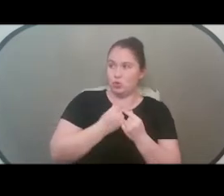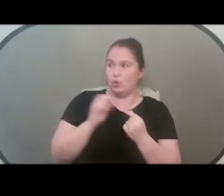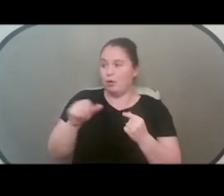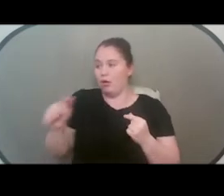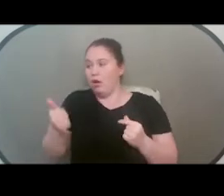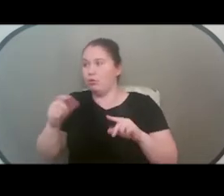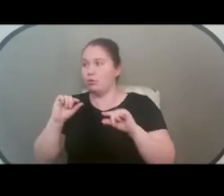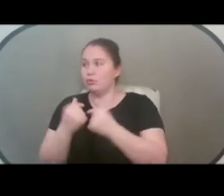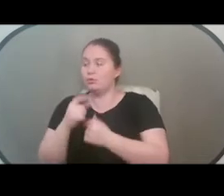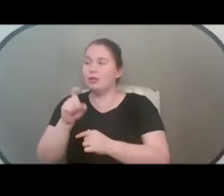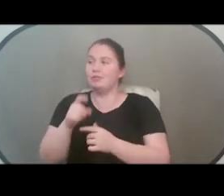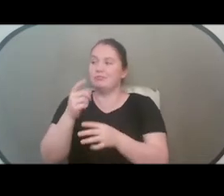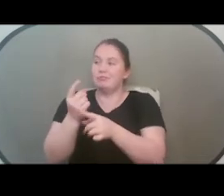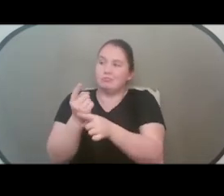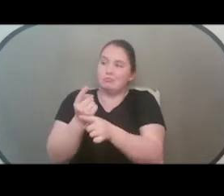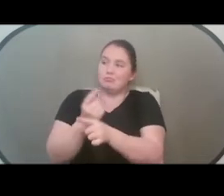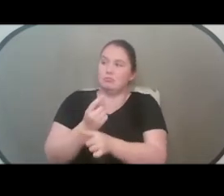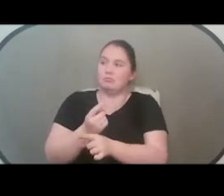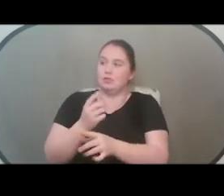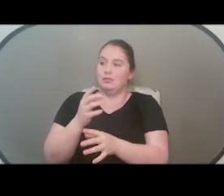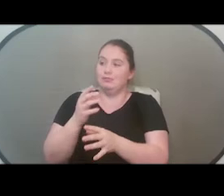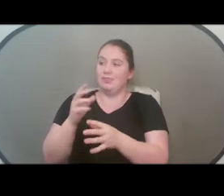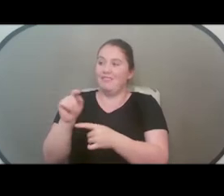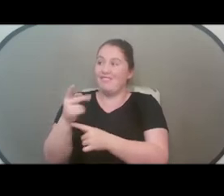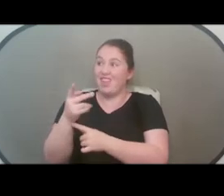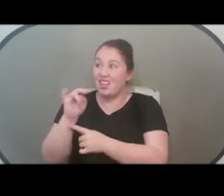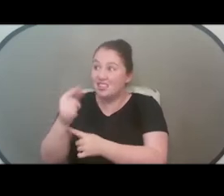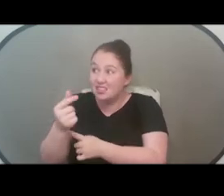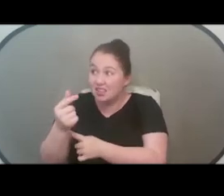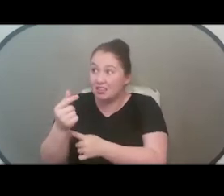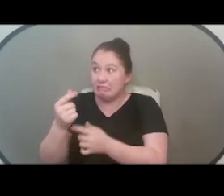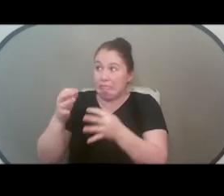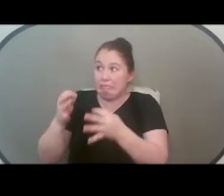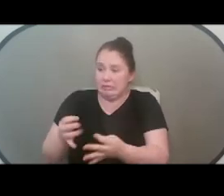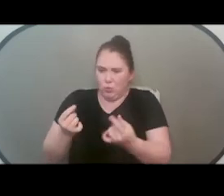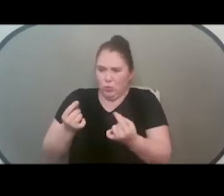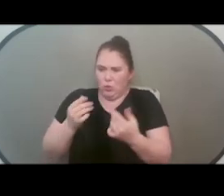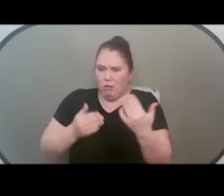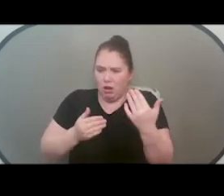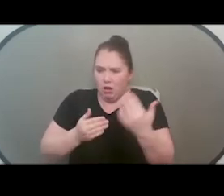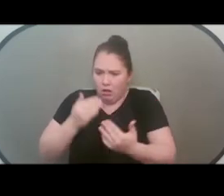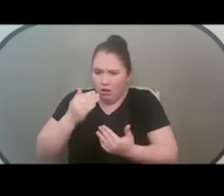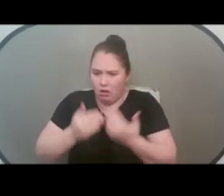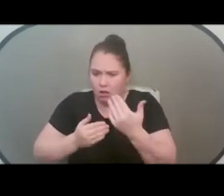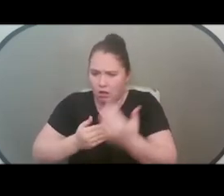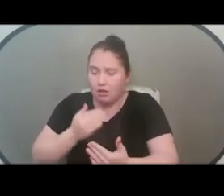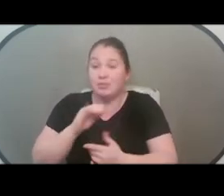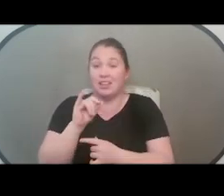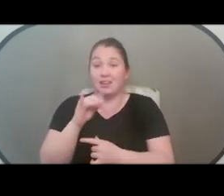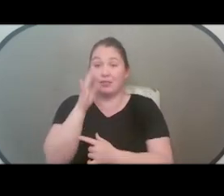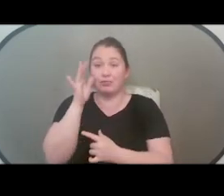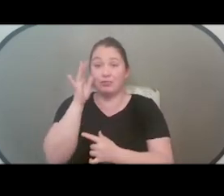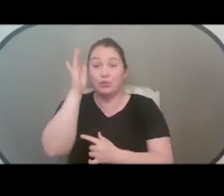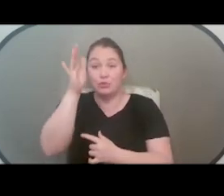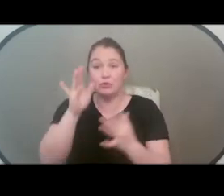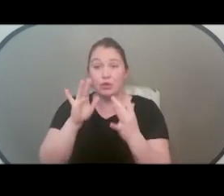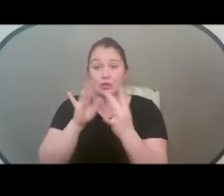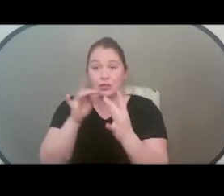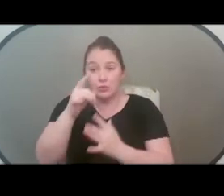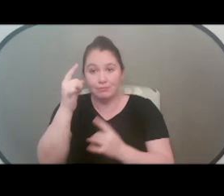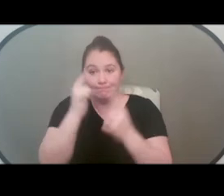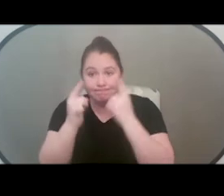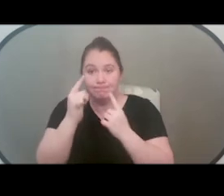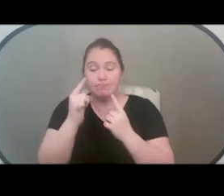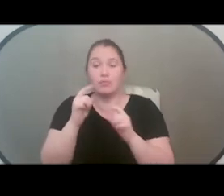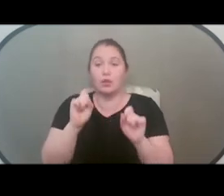know, to determine the appropriate phasing. But ultimately, I mean, if you think about in context, we can build fairly easily